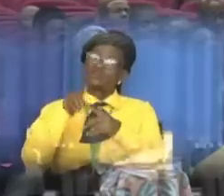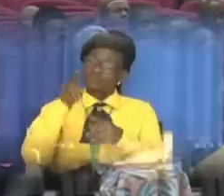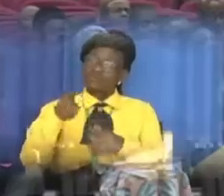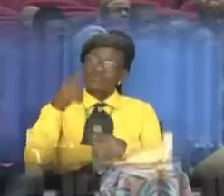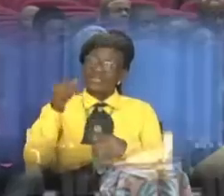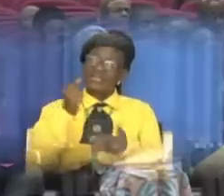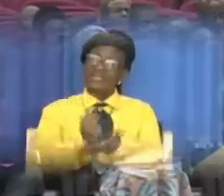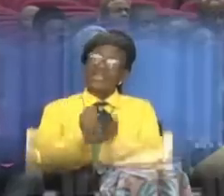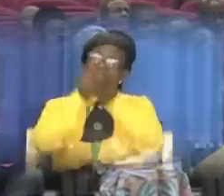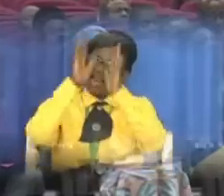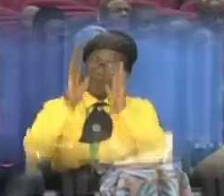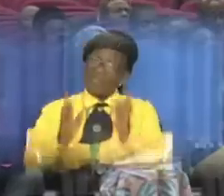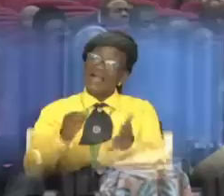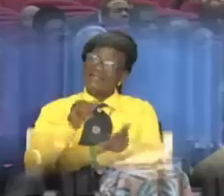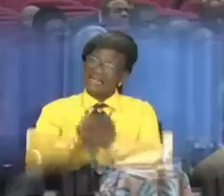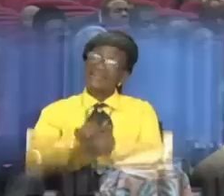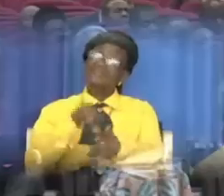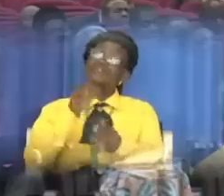say,